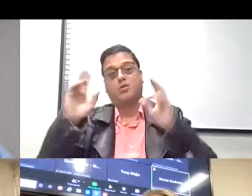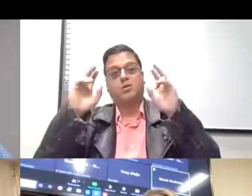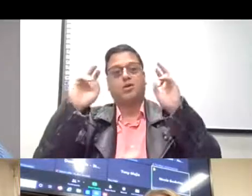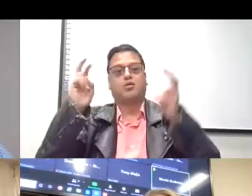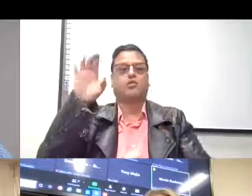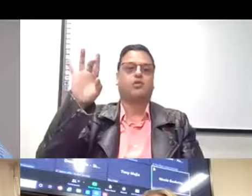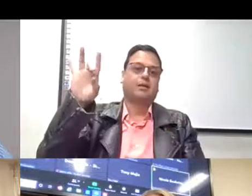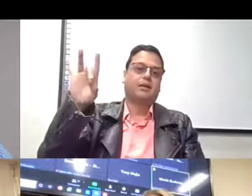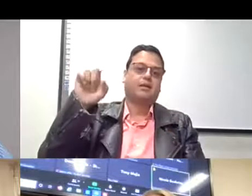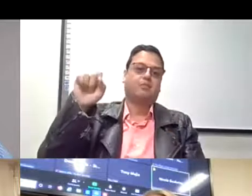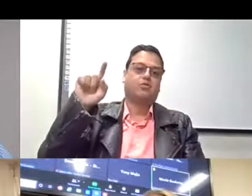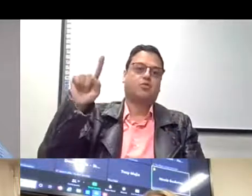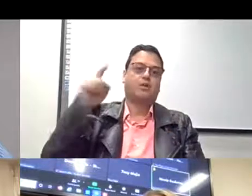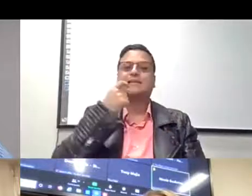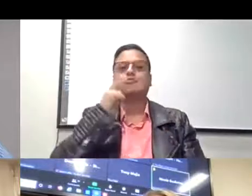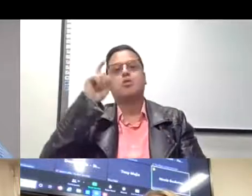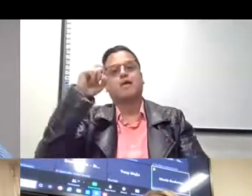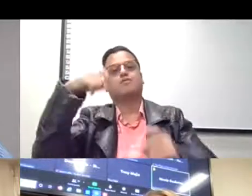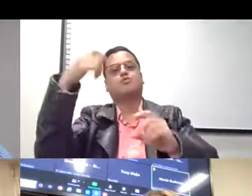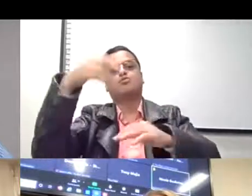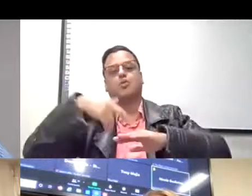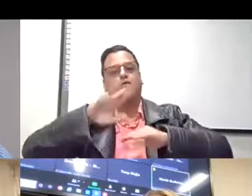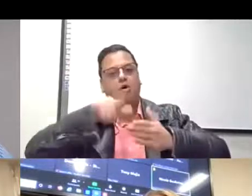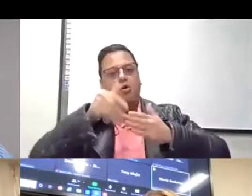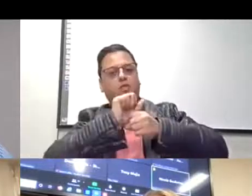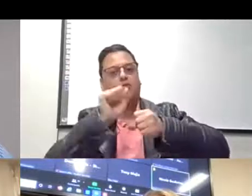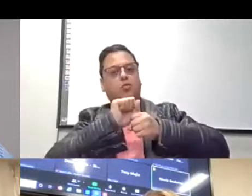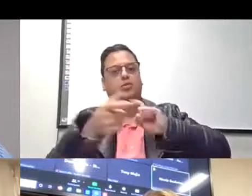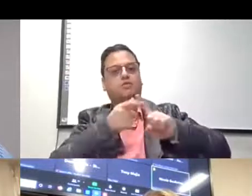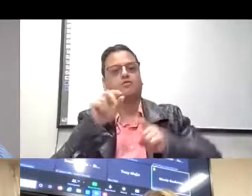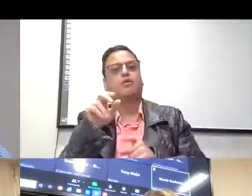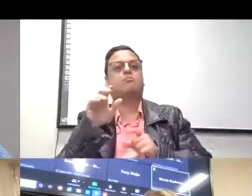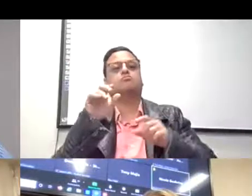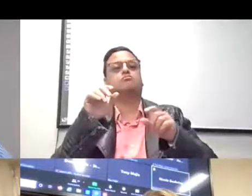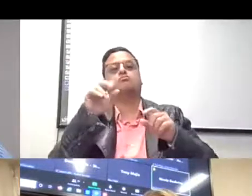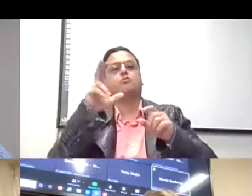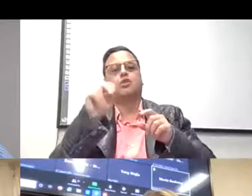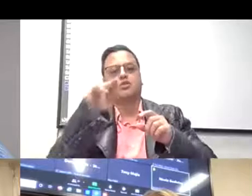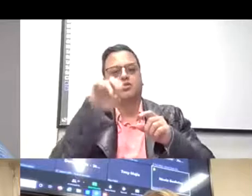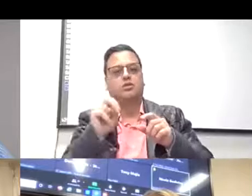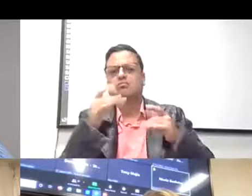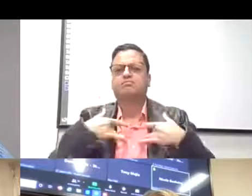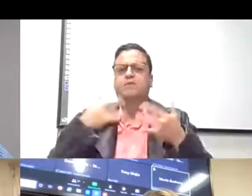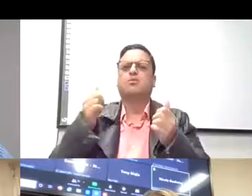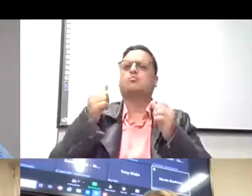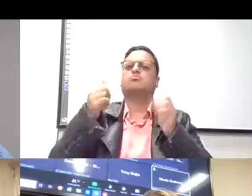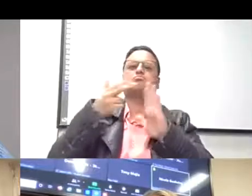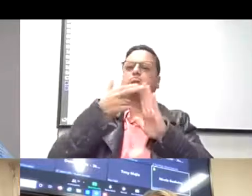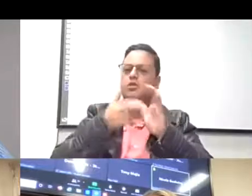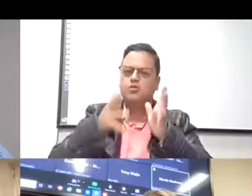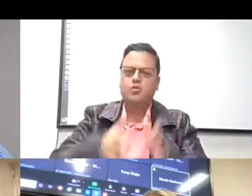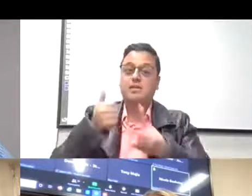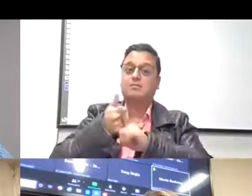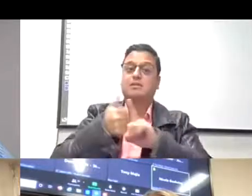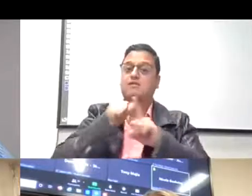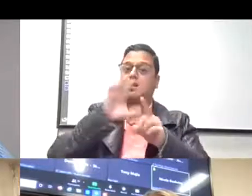8.1, says you have to refer all of the workers from the union hiring halls. What about all of your contractors who are not